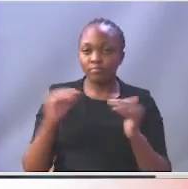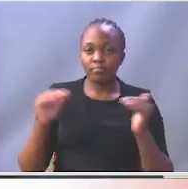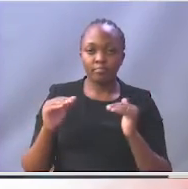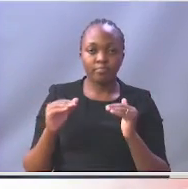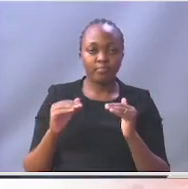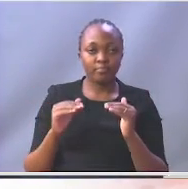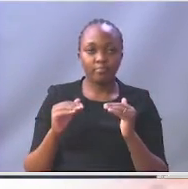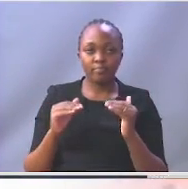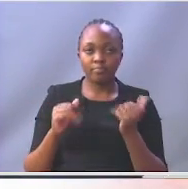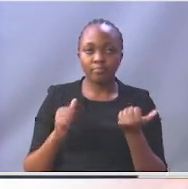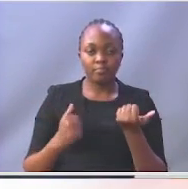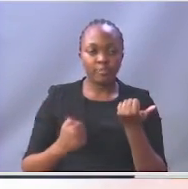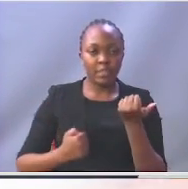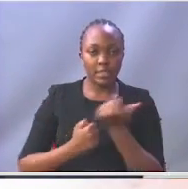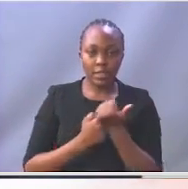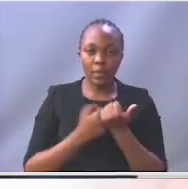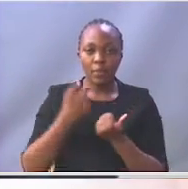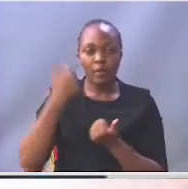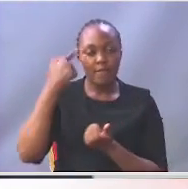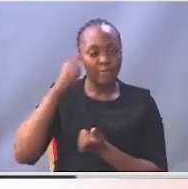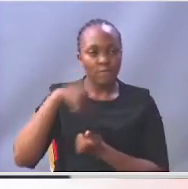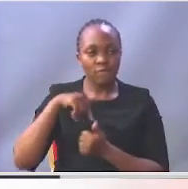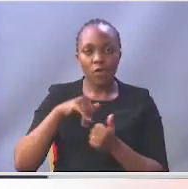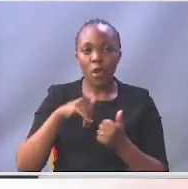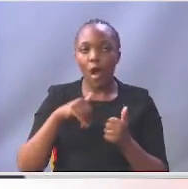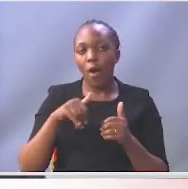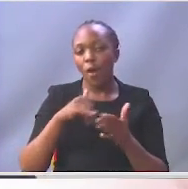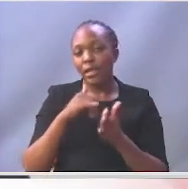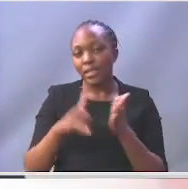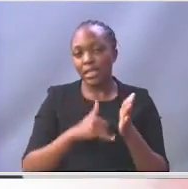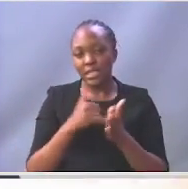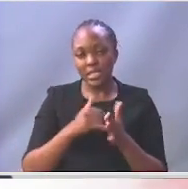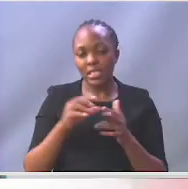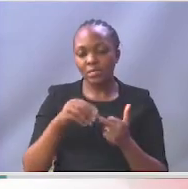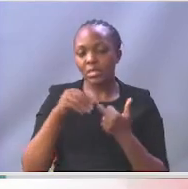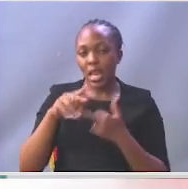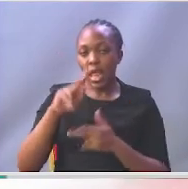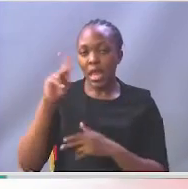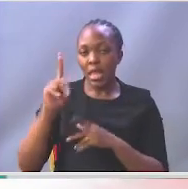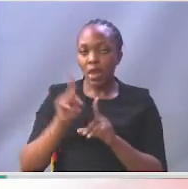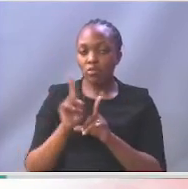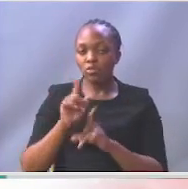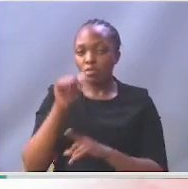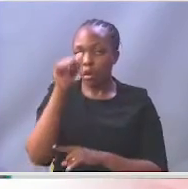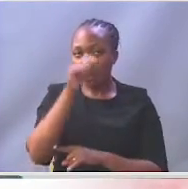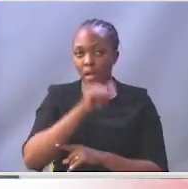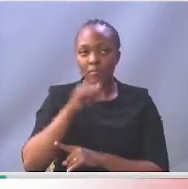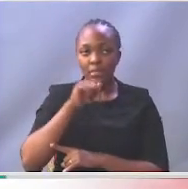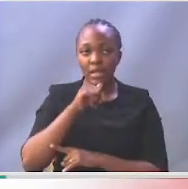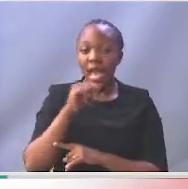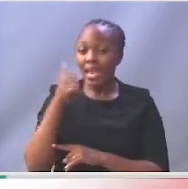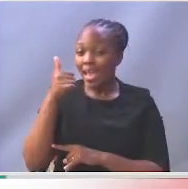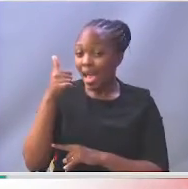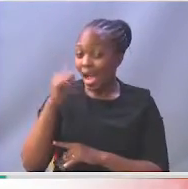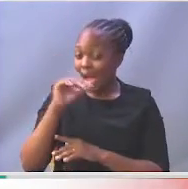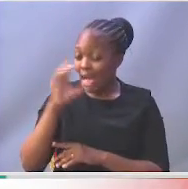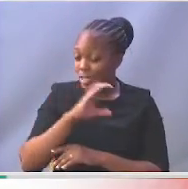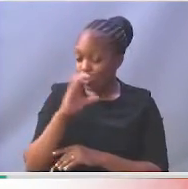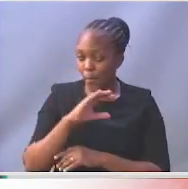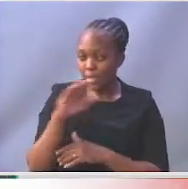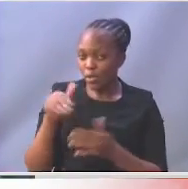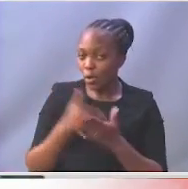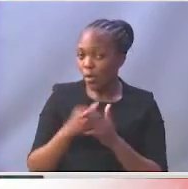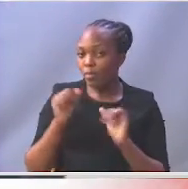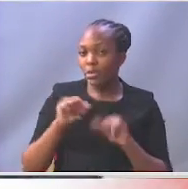in this development, especially for Kenya and also across Africa. And you can be able to get these properties anytime. So this